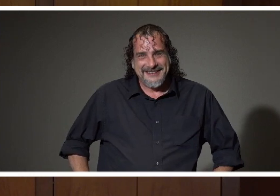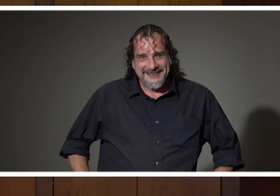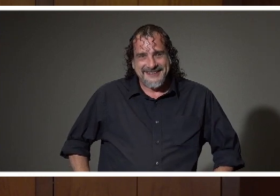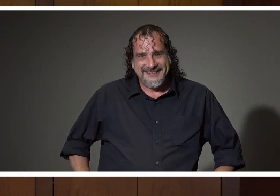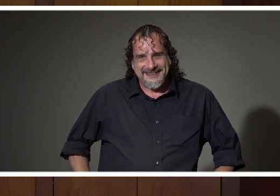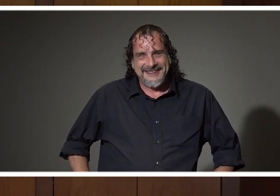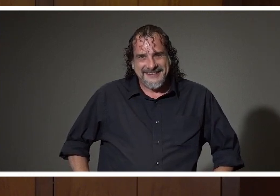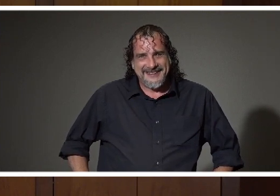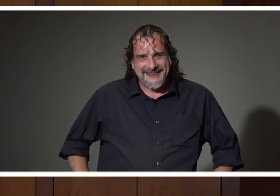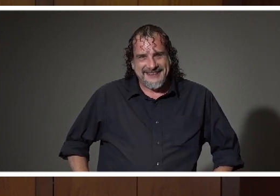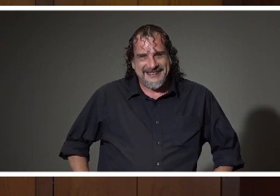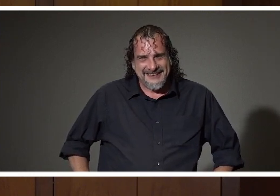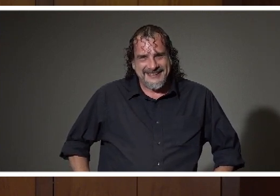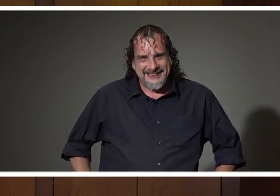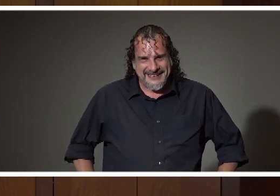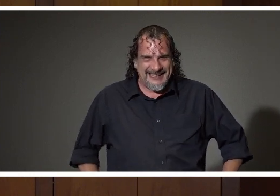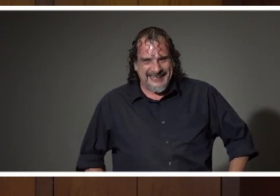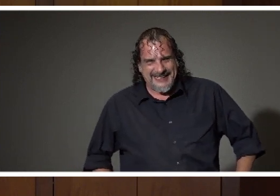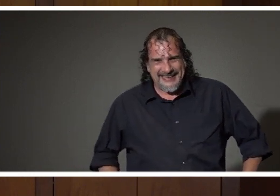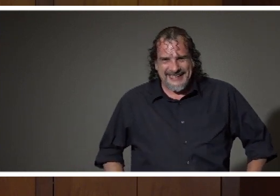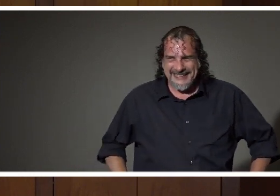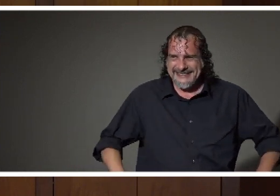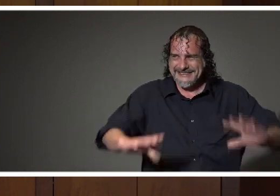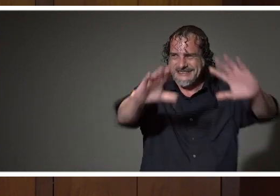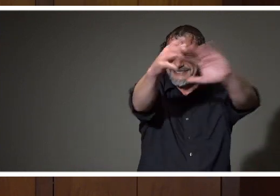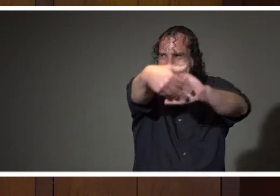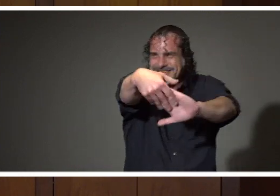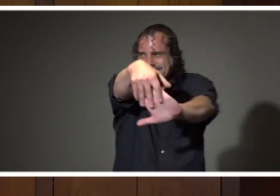Brandon Amphitheater. I'm like, oh, I'm so there. You know?